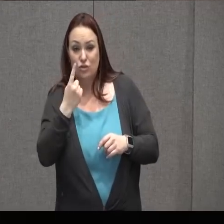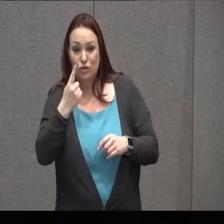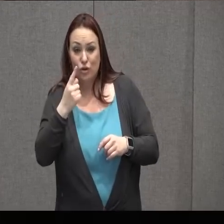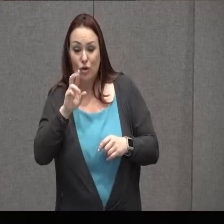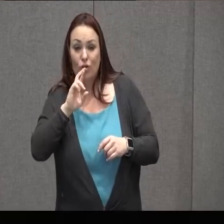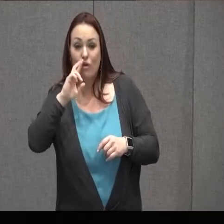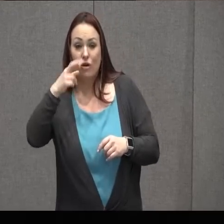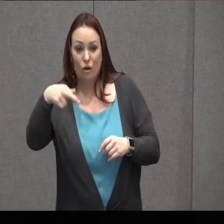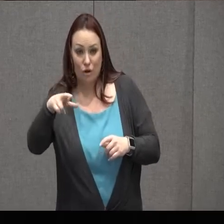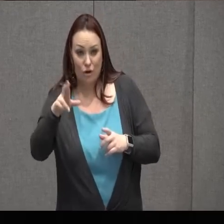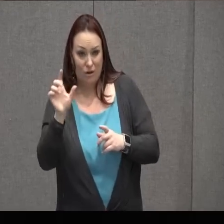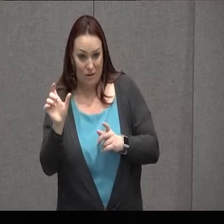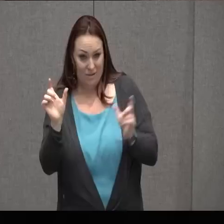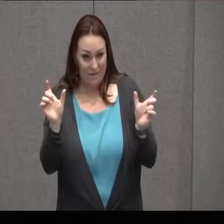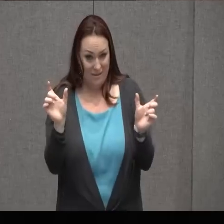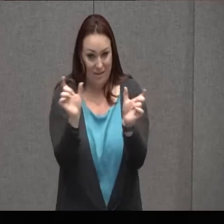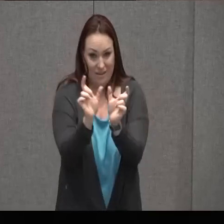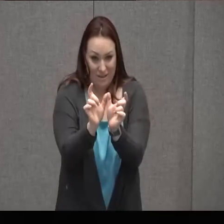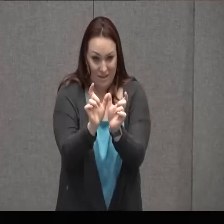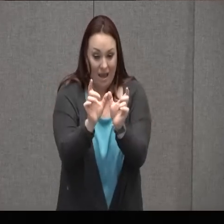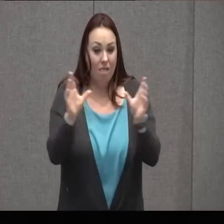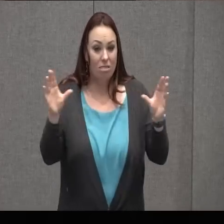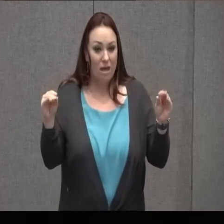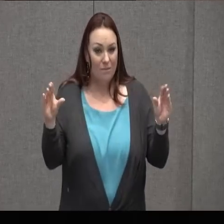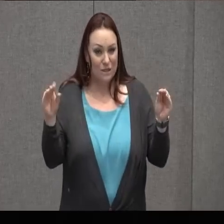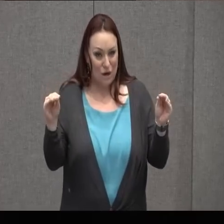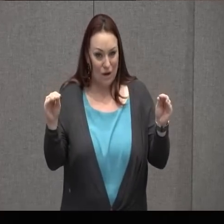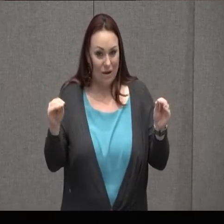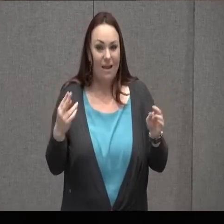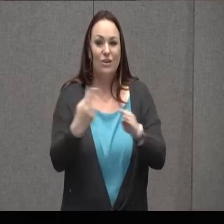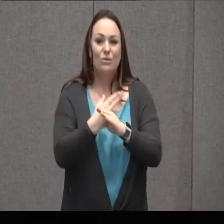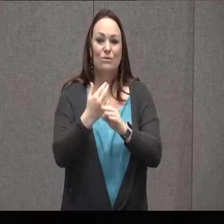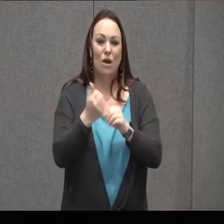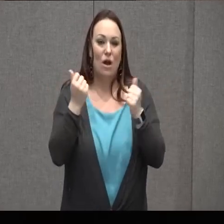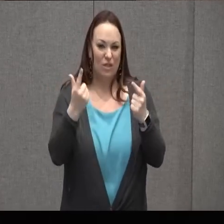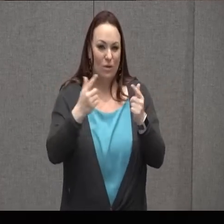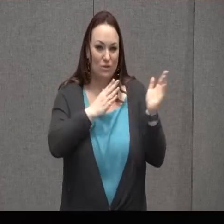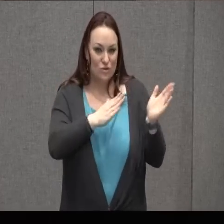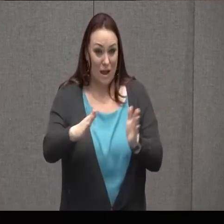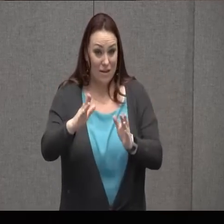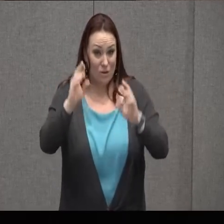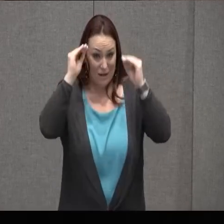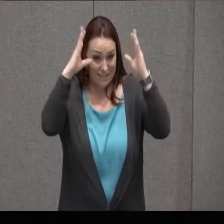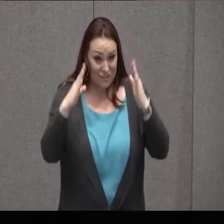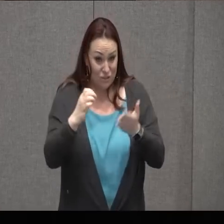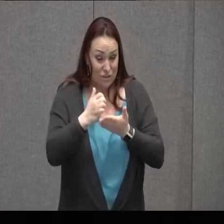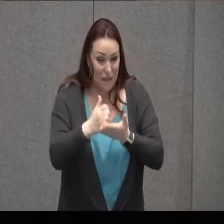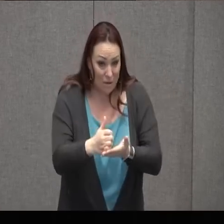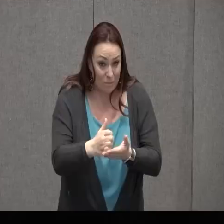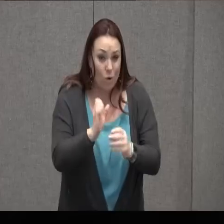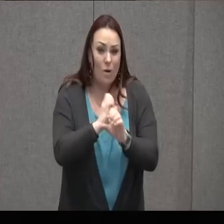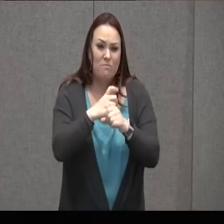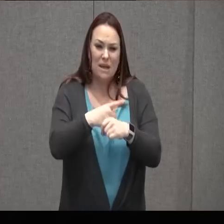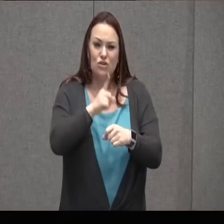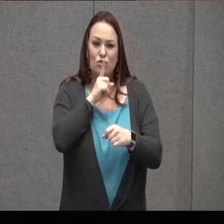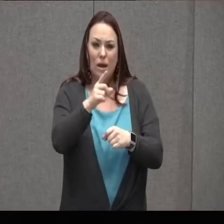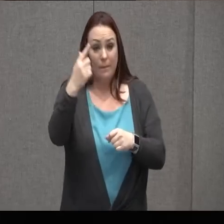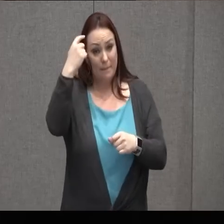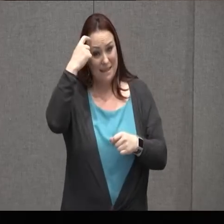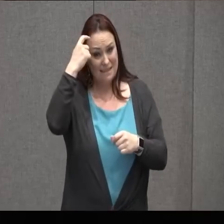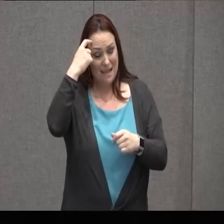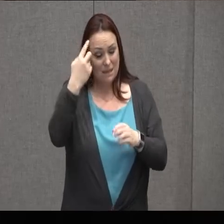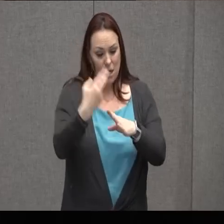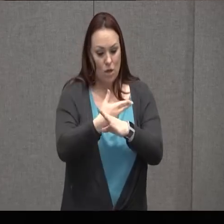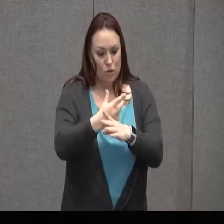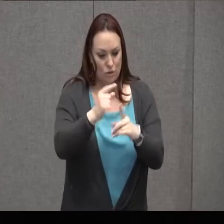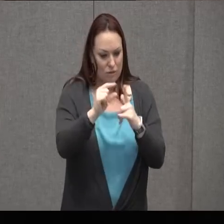reading stories. Use all the strategies that your teachers taught you. Make sure it makes sense. Use the words around it. and